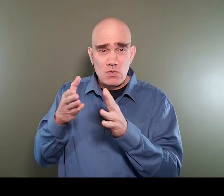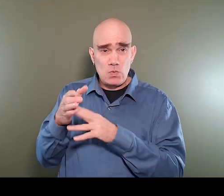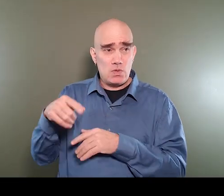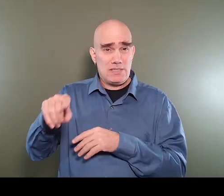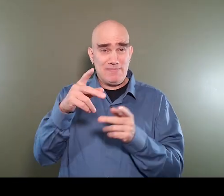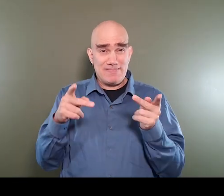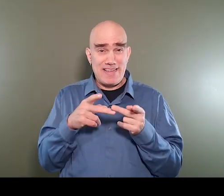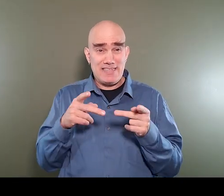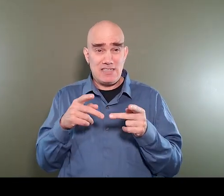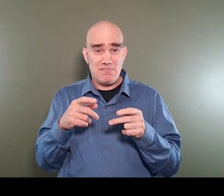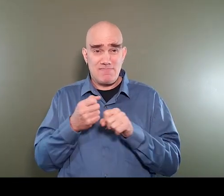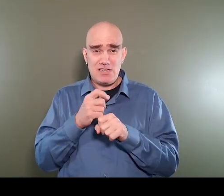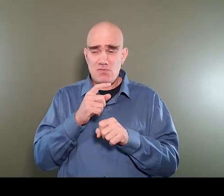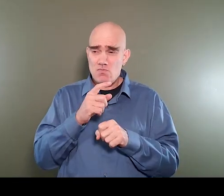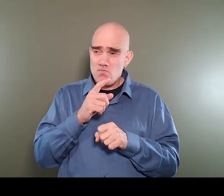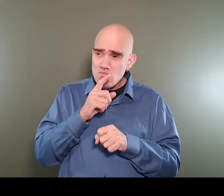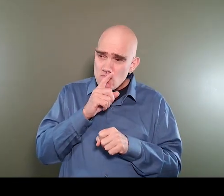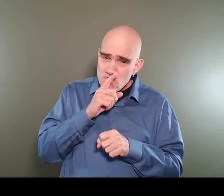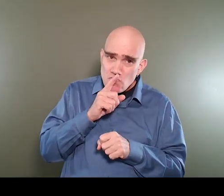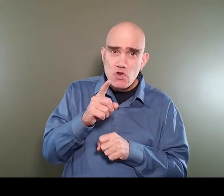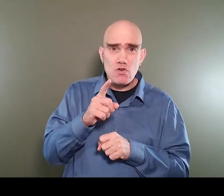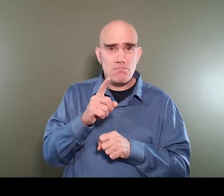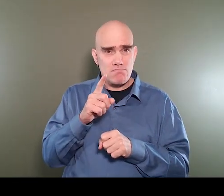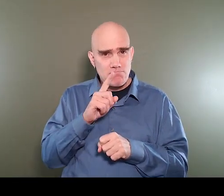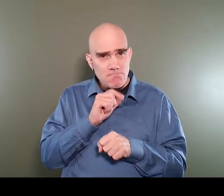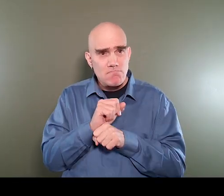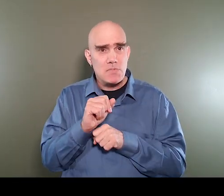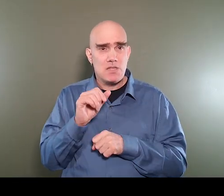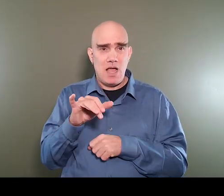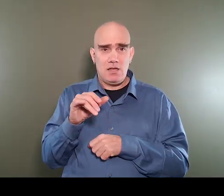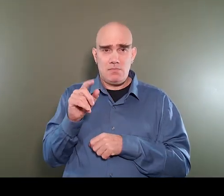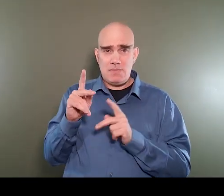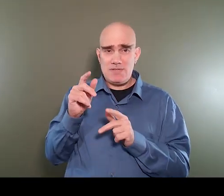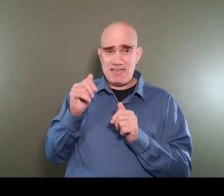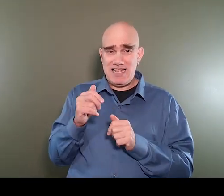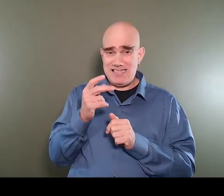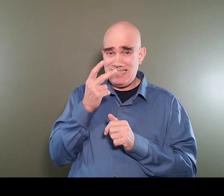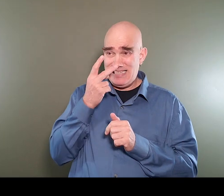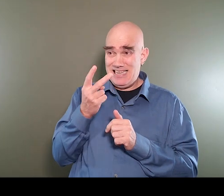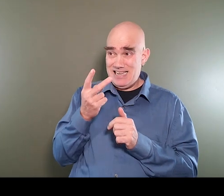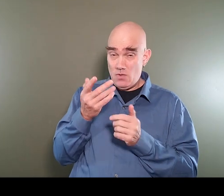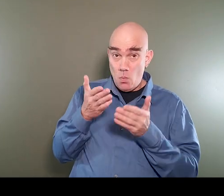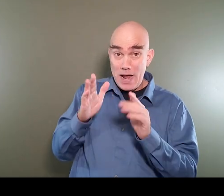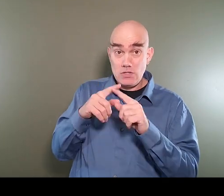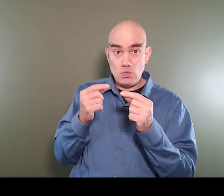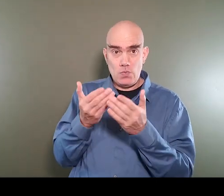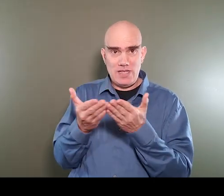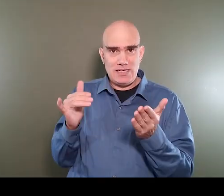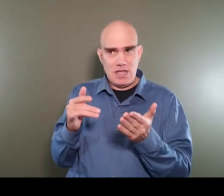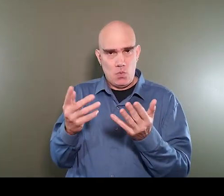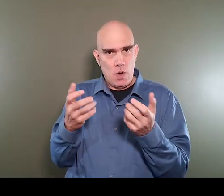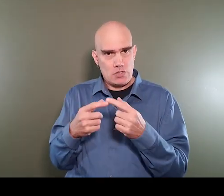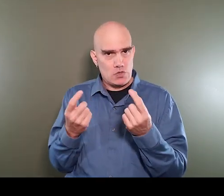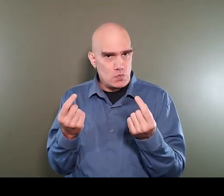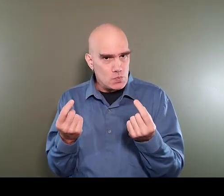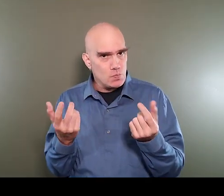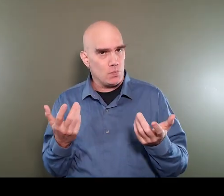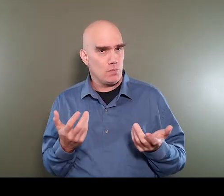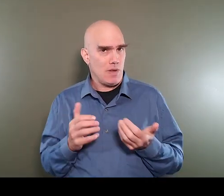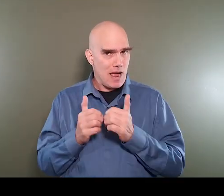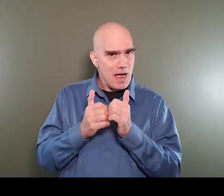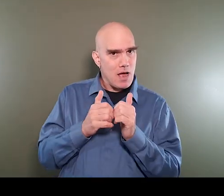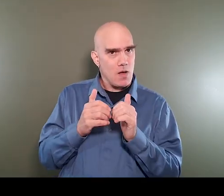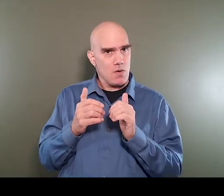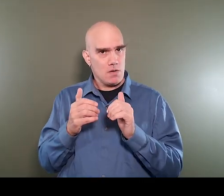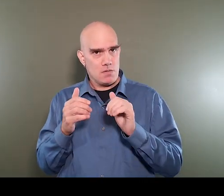accessible routes through those places to really make sure that people are able to see the way